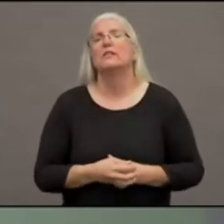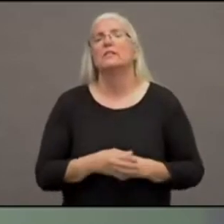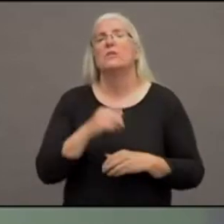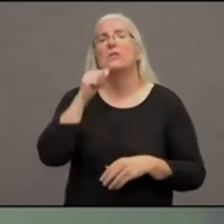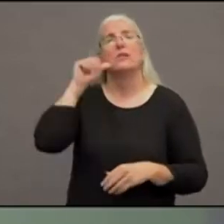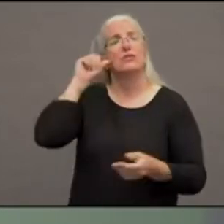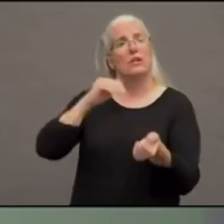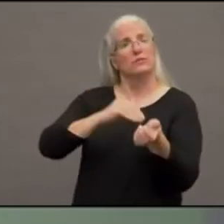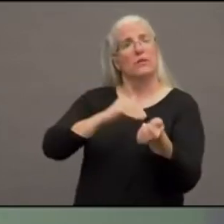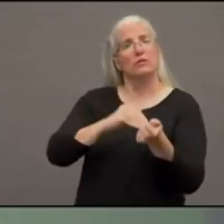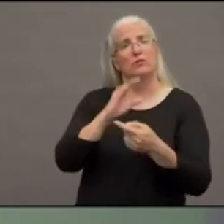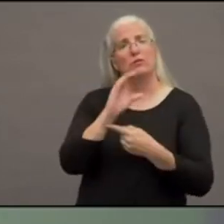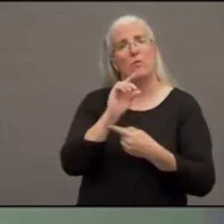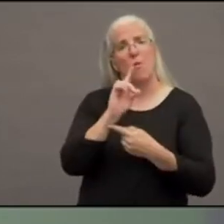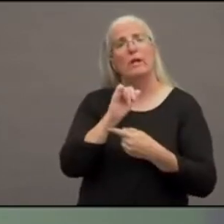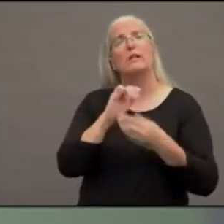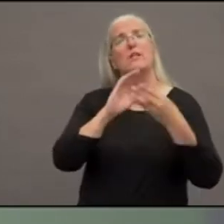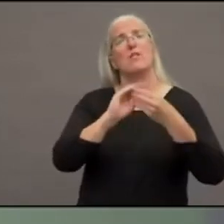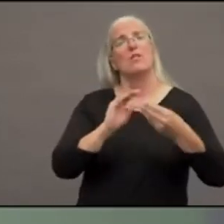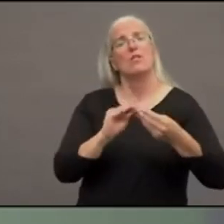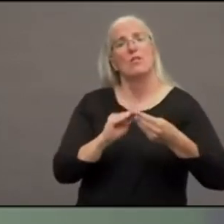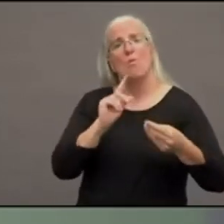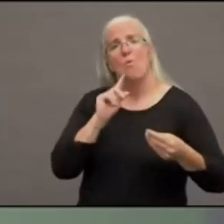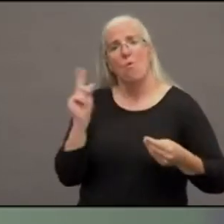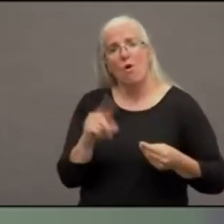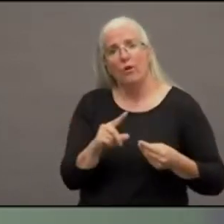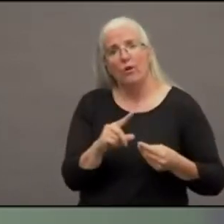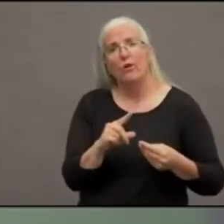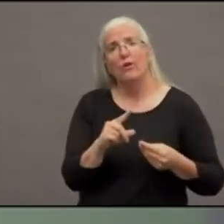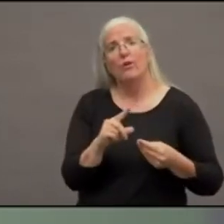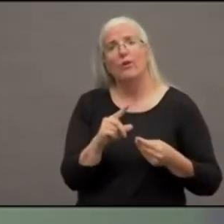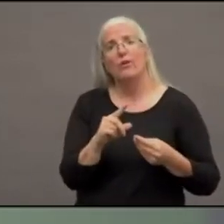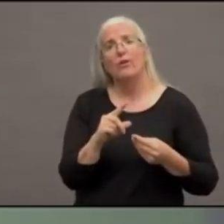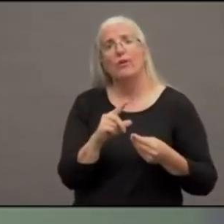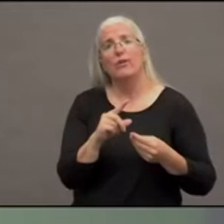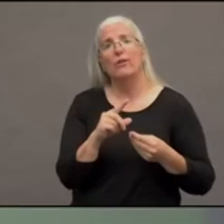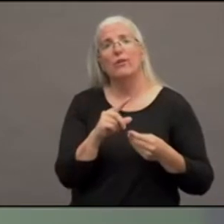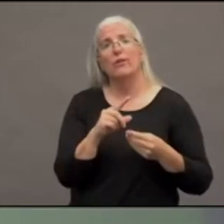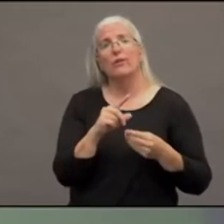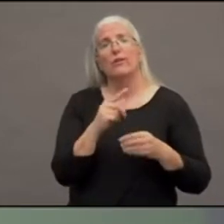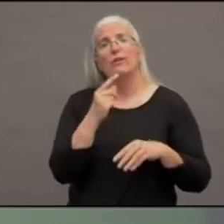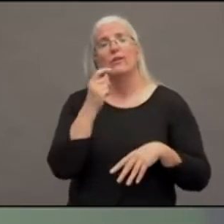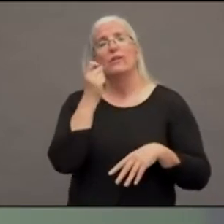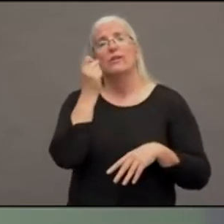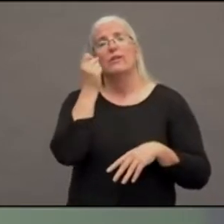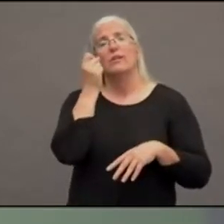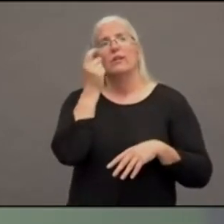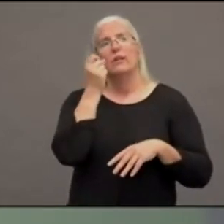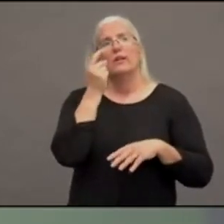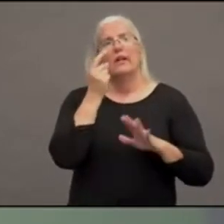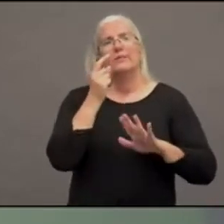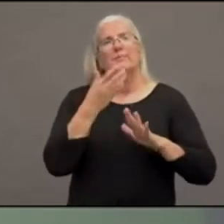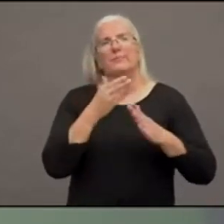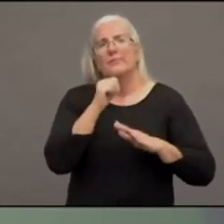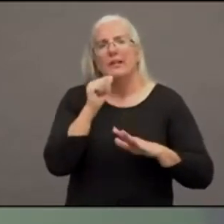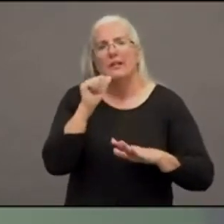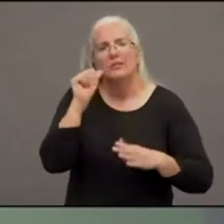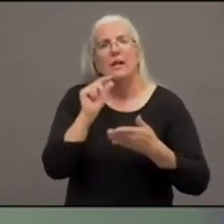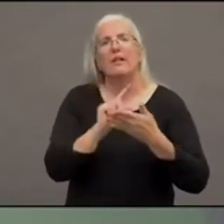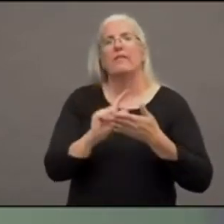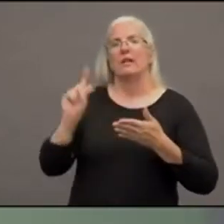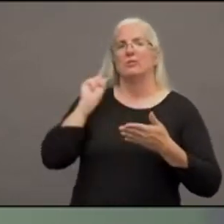itself was discussed last week, the order is really based on a few